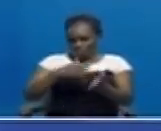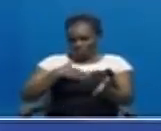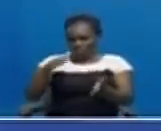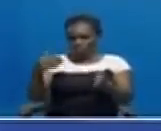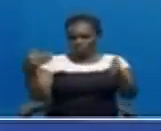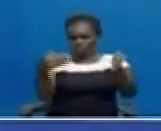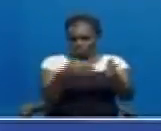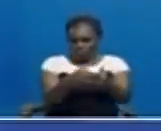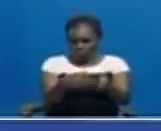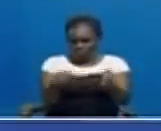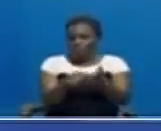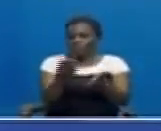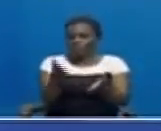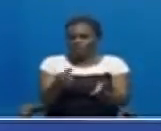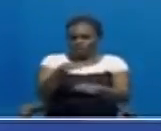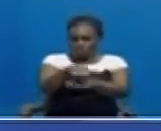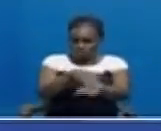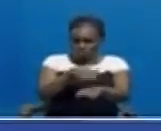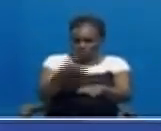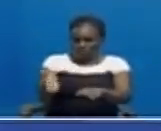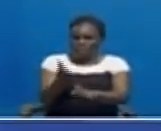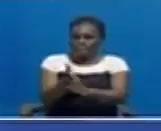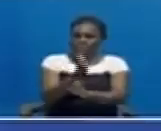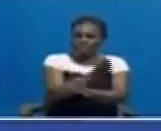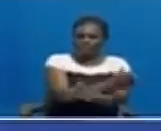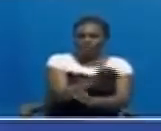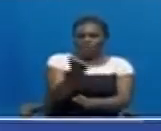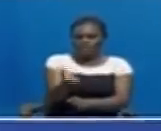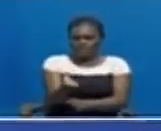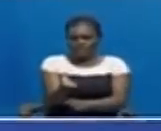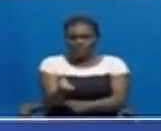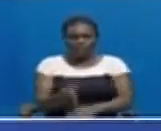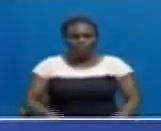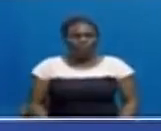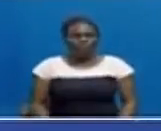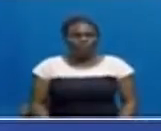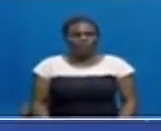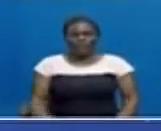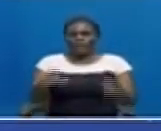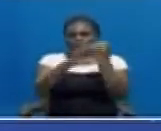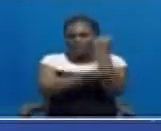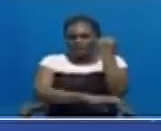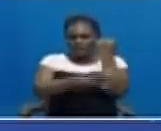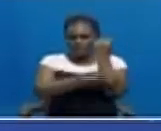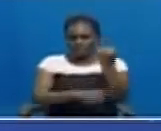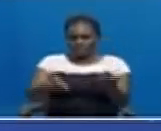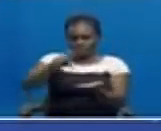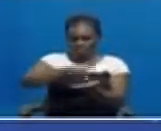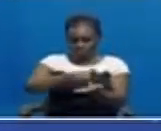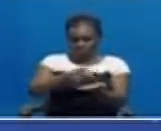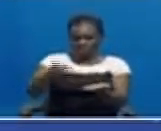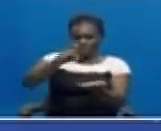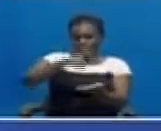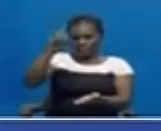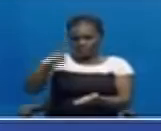stop the bleeding now, you need to slow down the bleeding now before you get your fiscal house in order. Moreover, the country's inflation rate was likely to